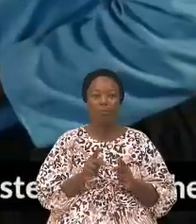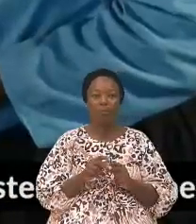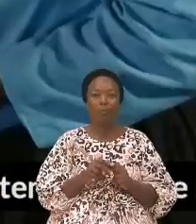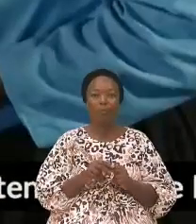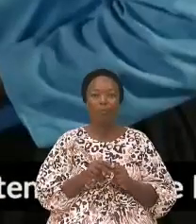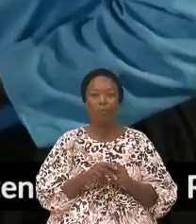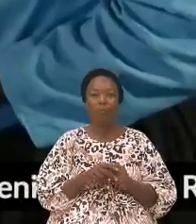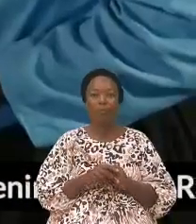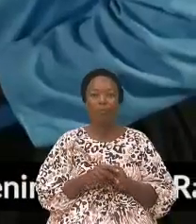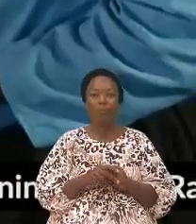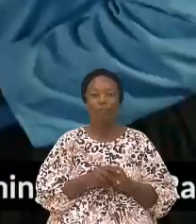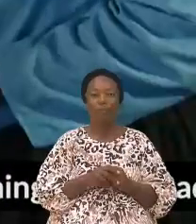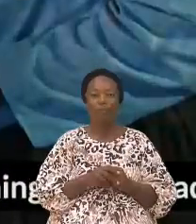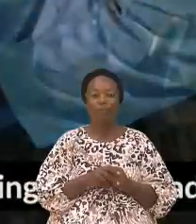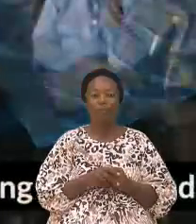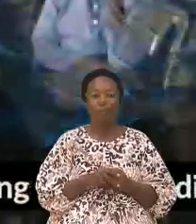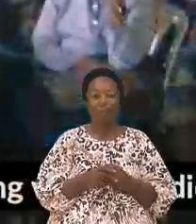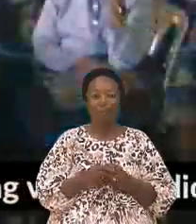Okay.